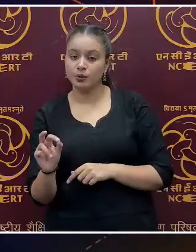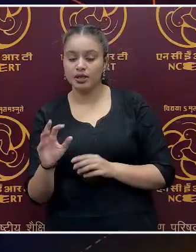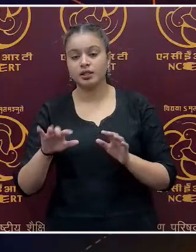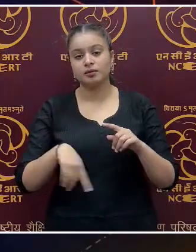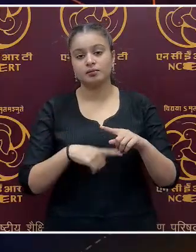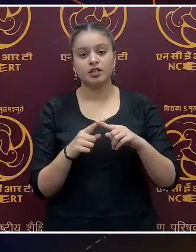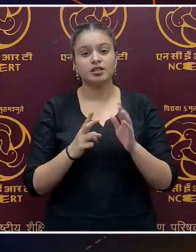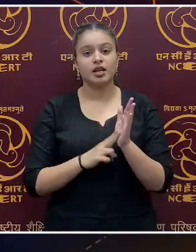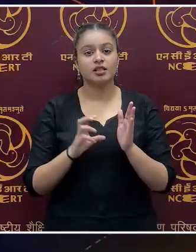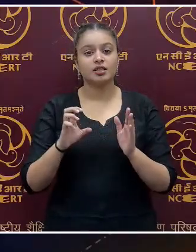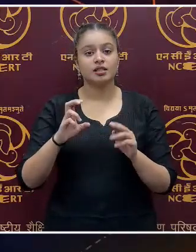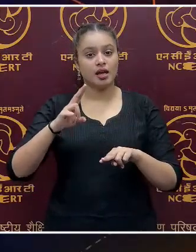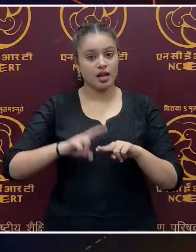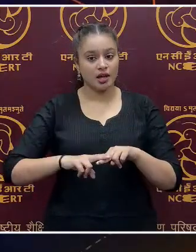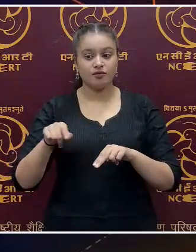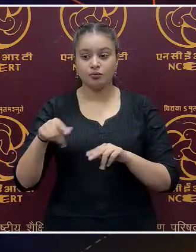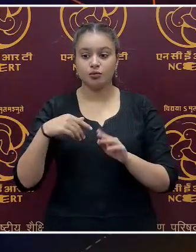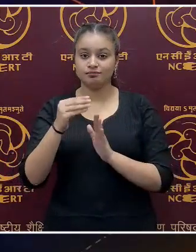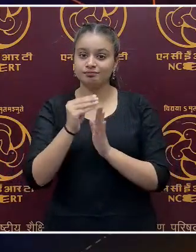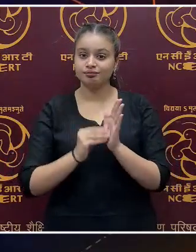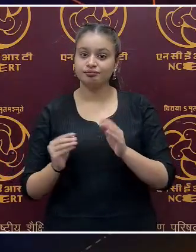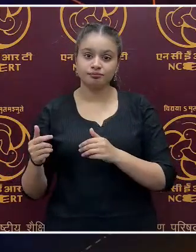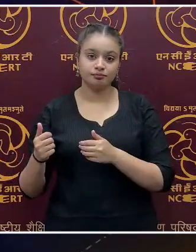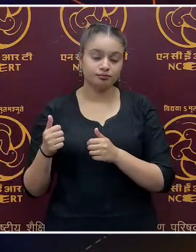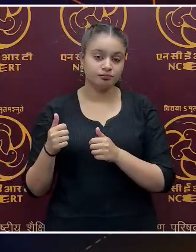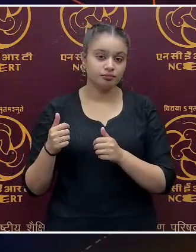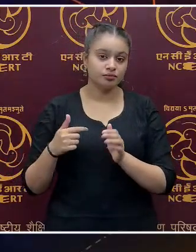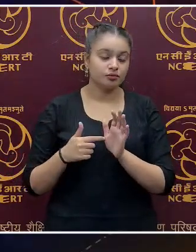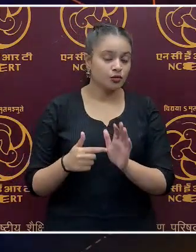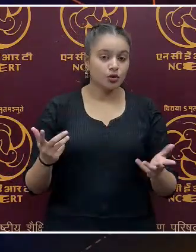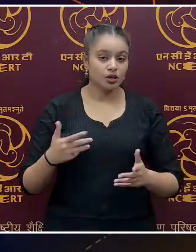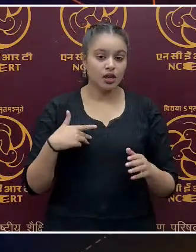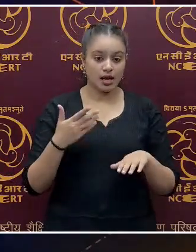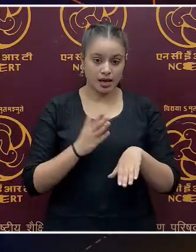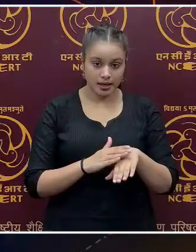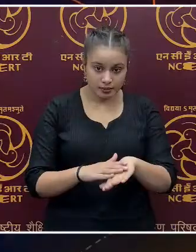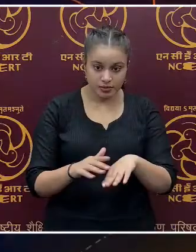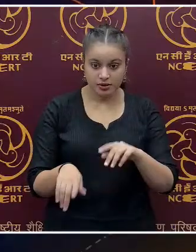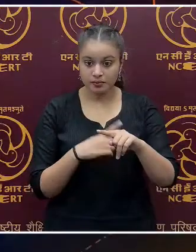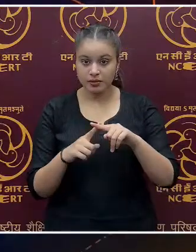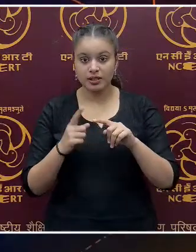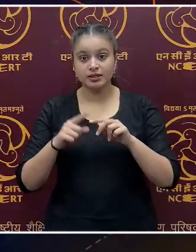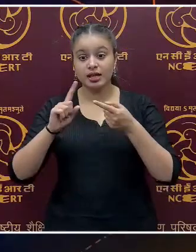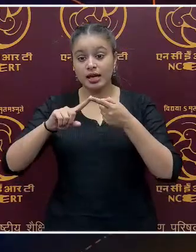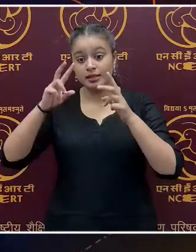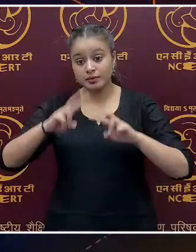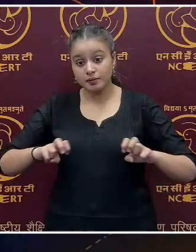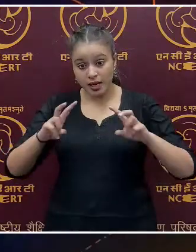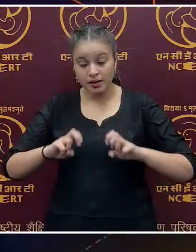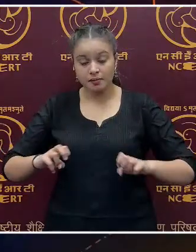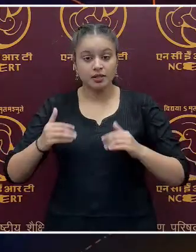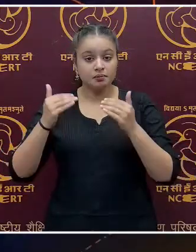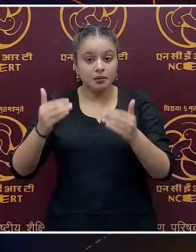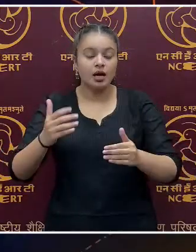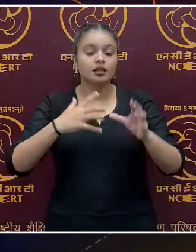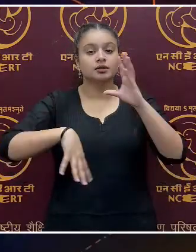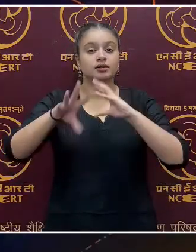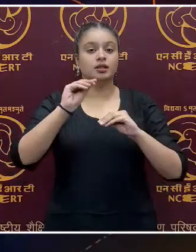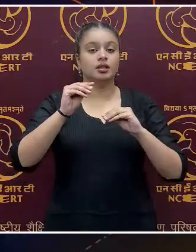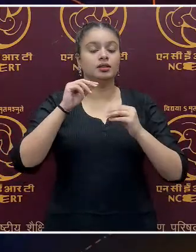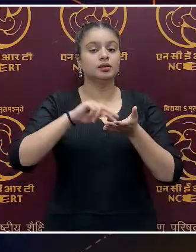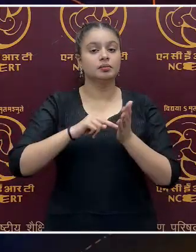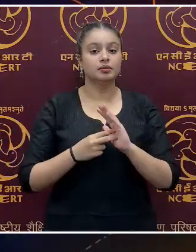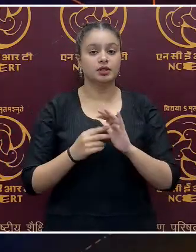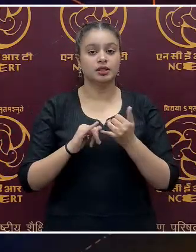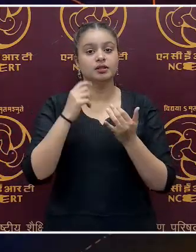NCF emphasize about the experiential and experimental learning, where the stimulations